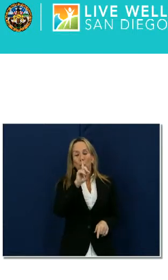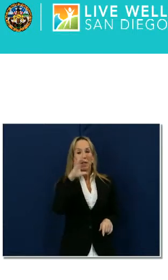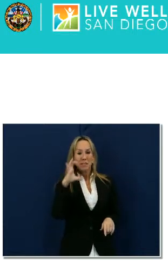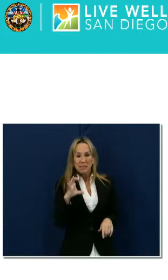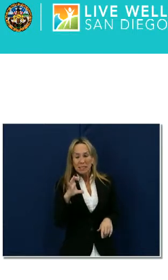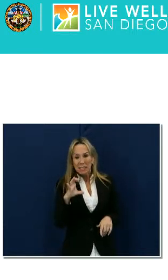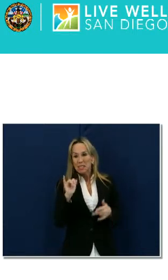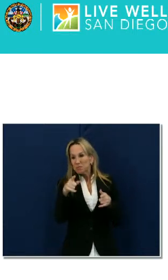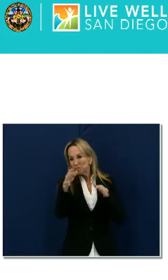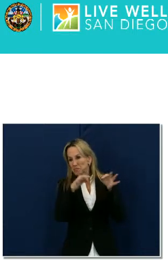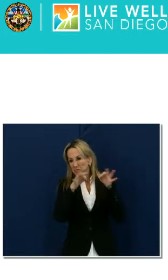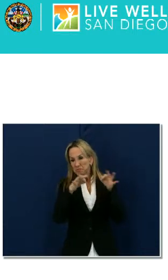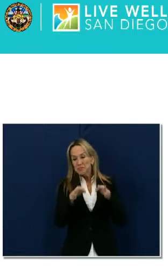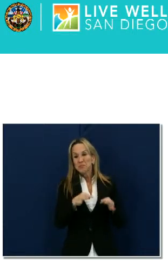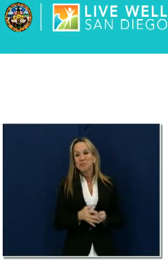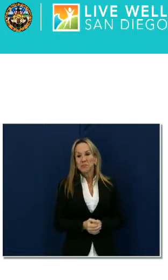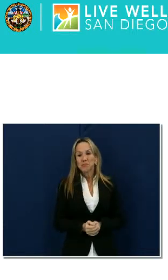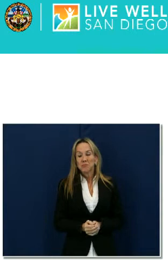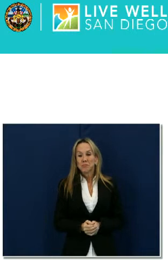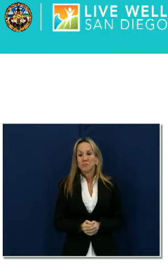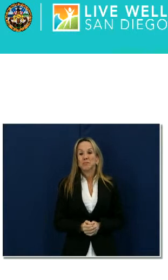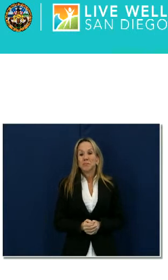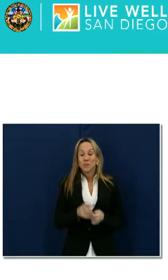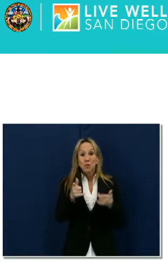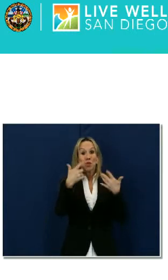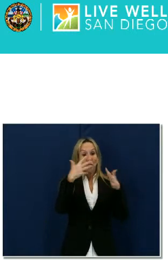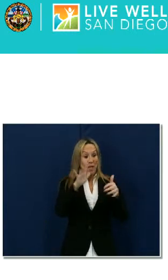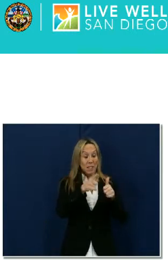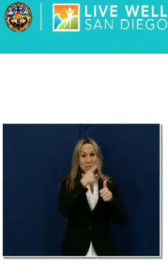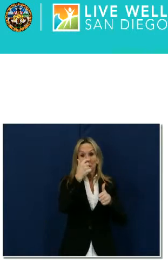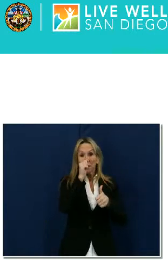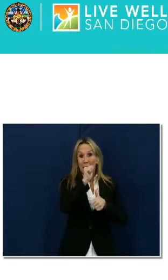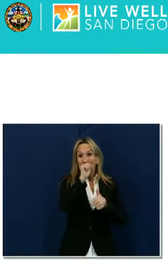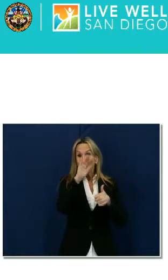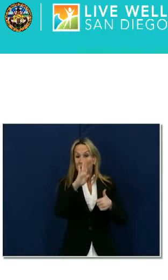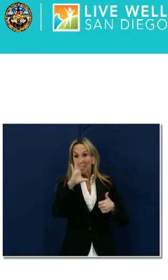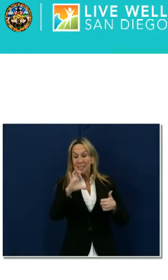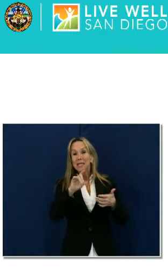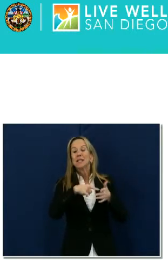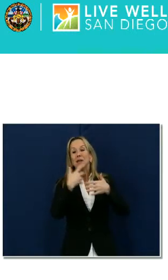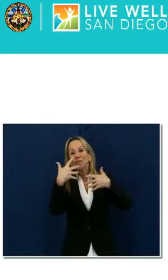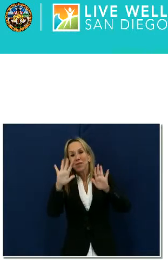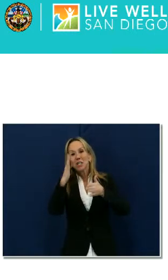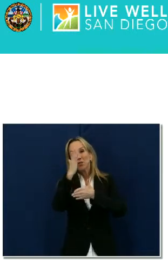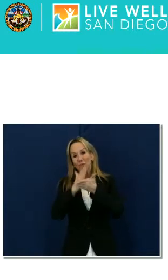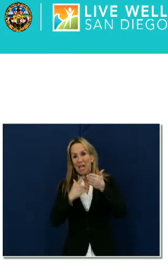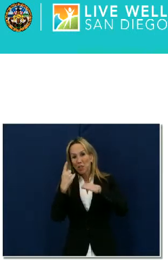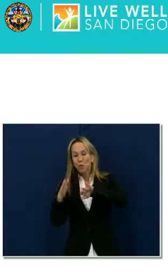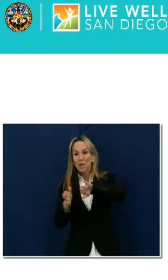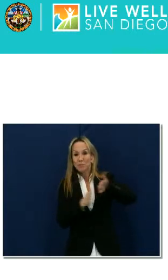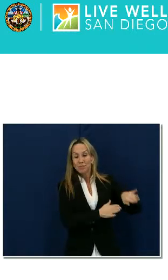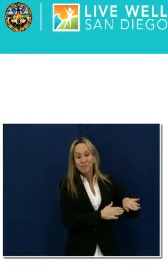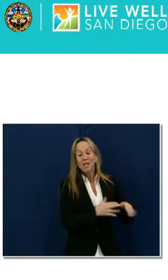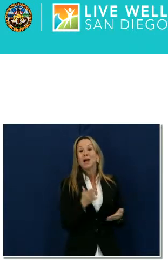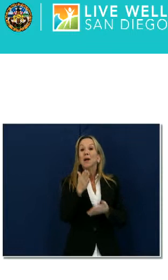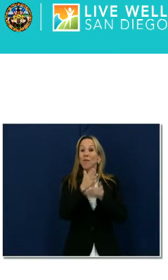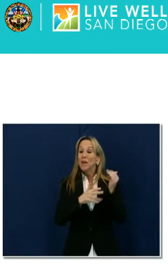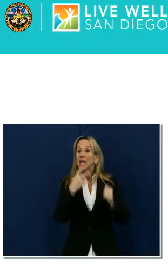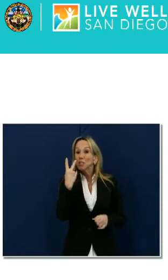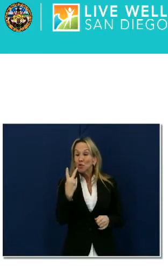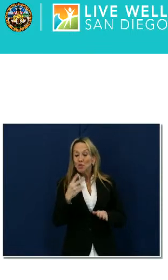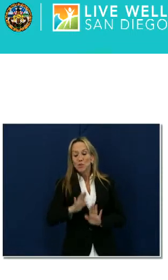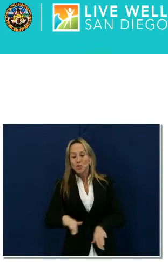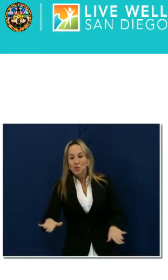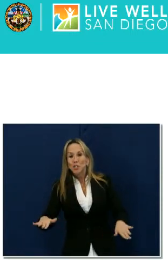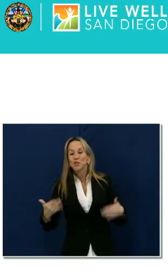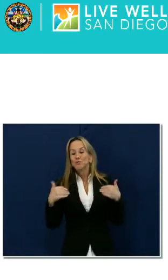and adults age 65 and over. Once you complete those, you're done with Phase 1, and then we go into Phase 2. Children and young adults, 30,